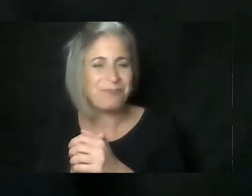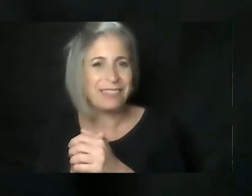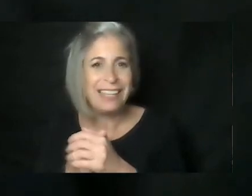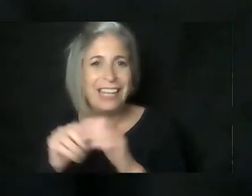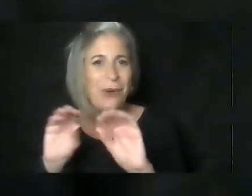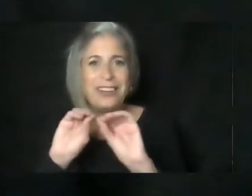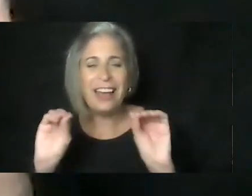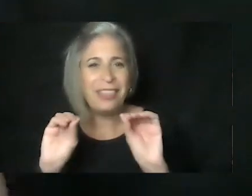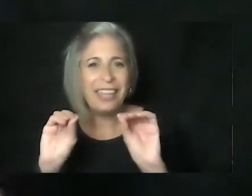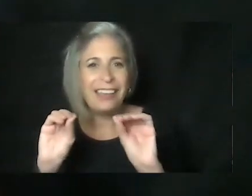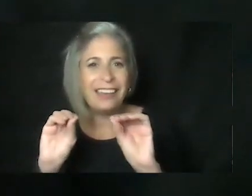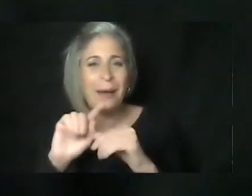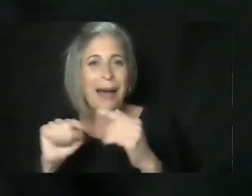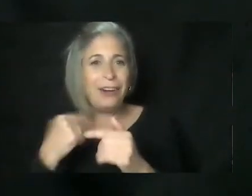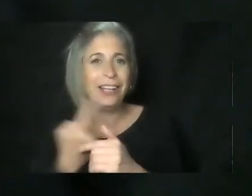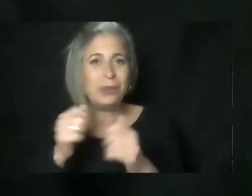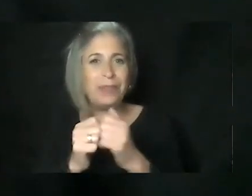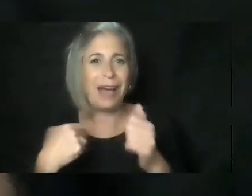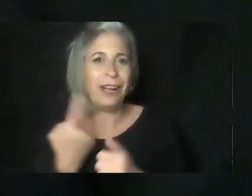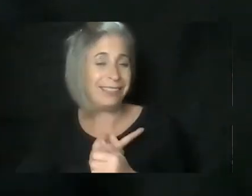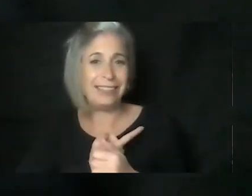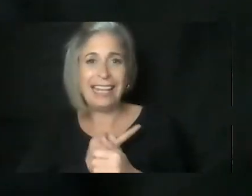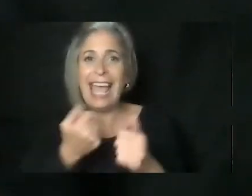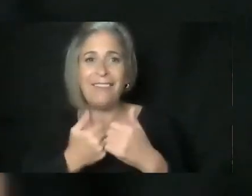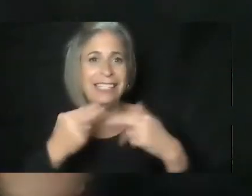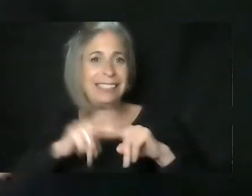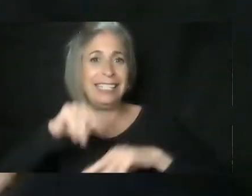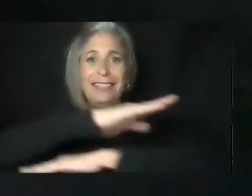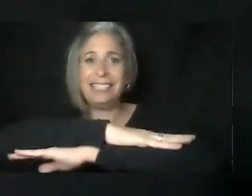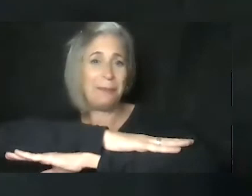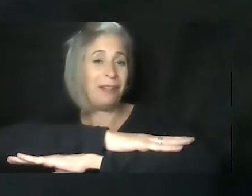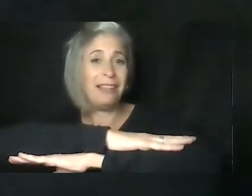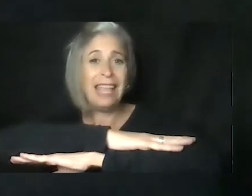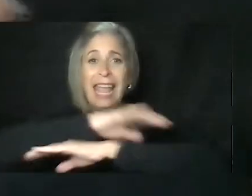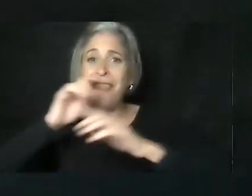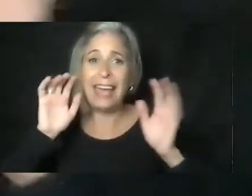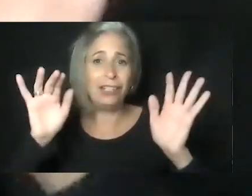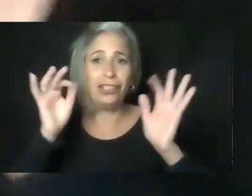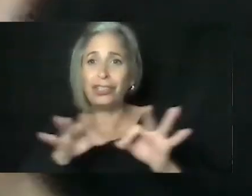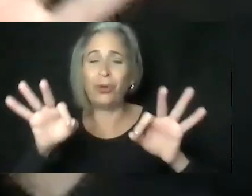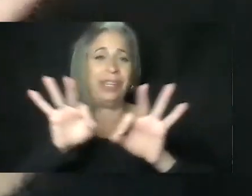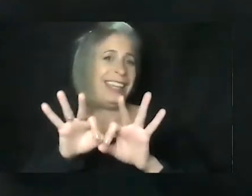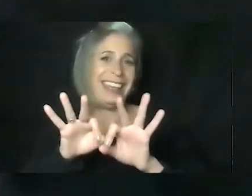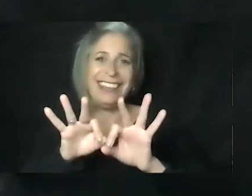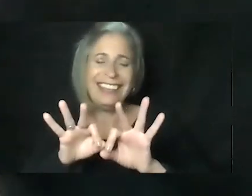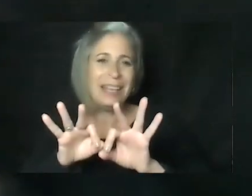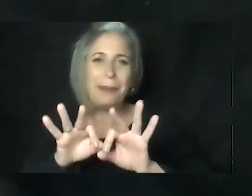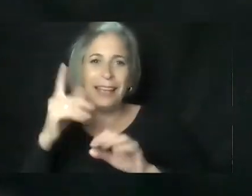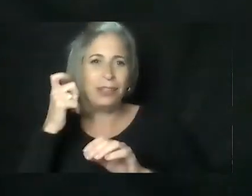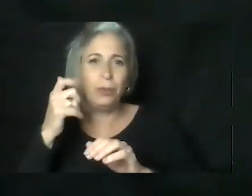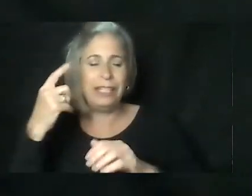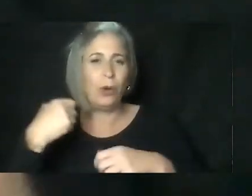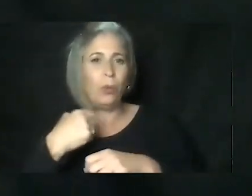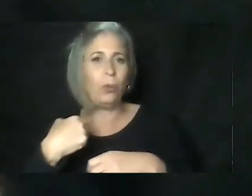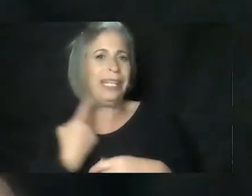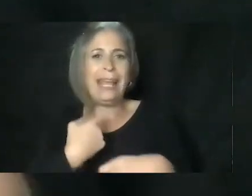Camp. Nothing about us without us, and having a seat at the table. And that is just so key,